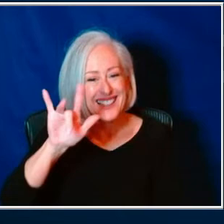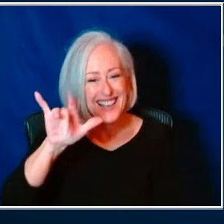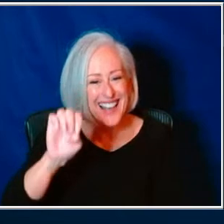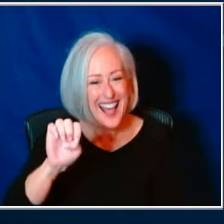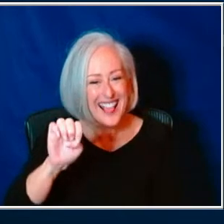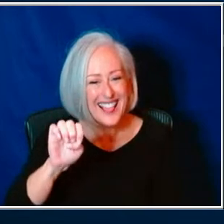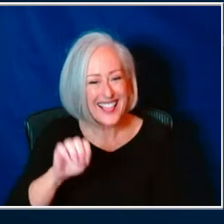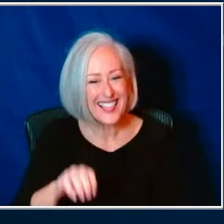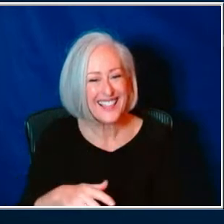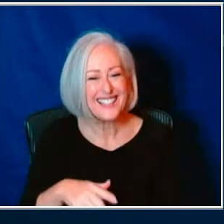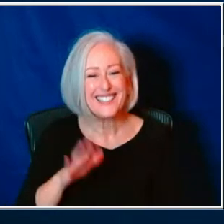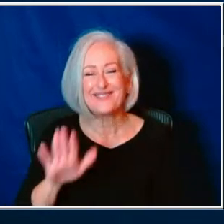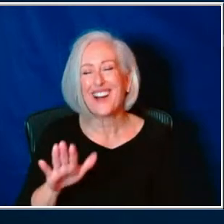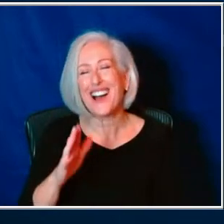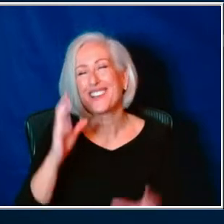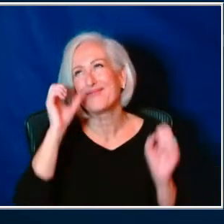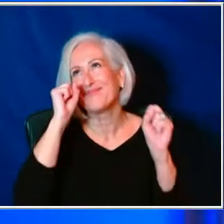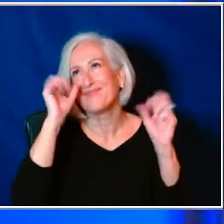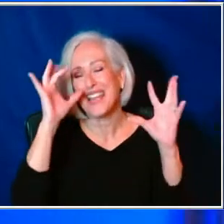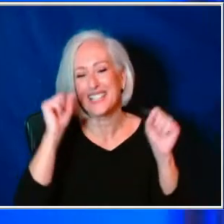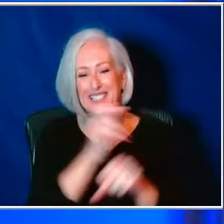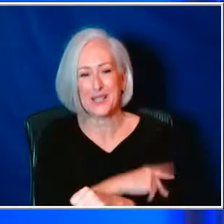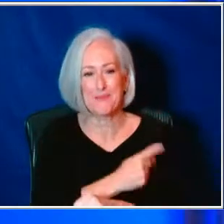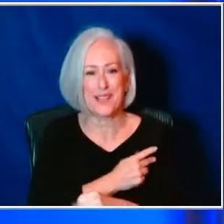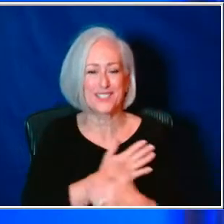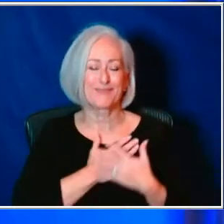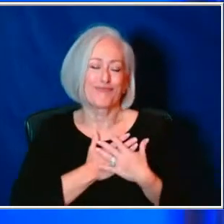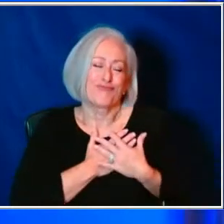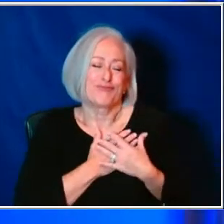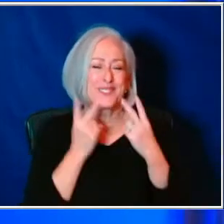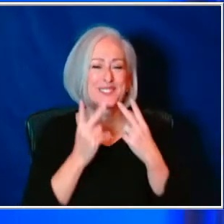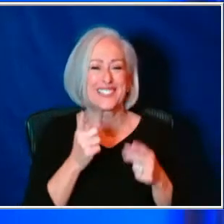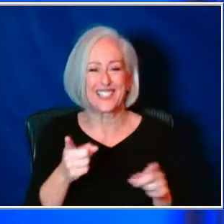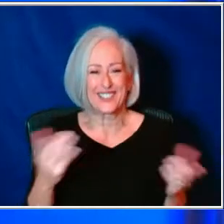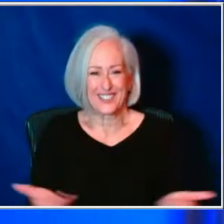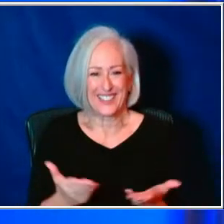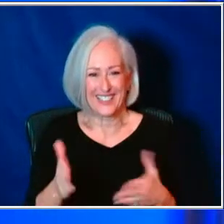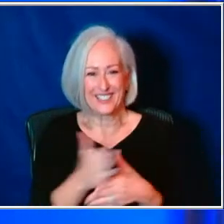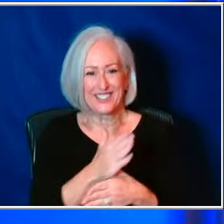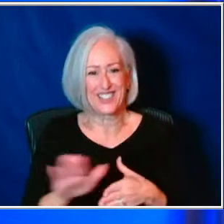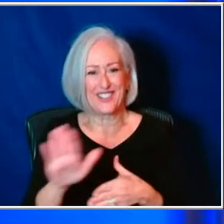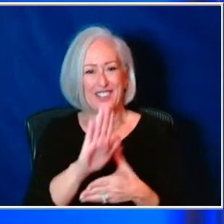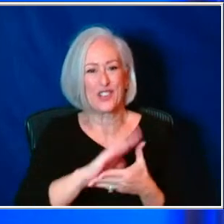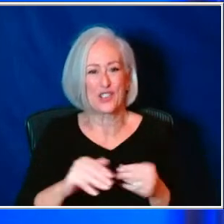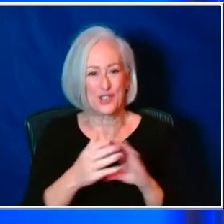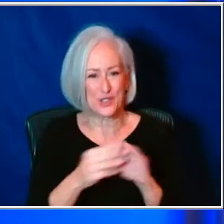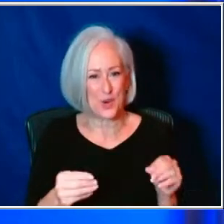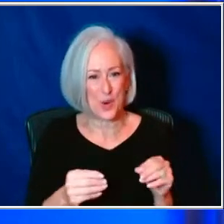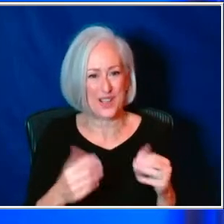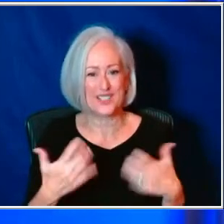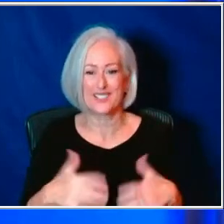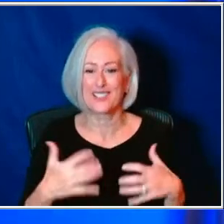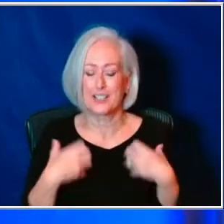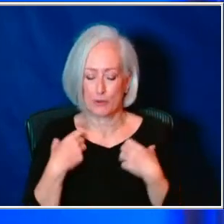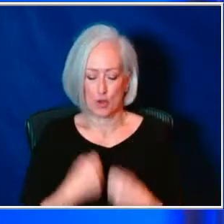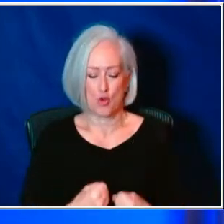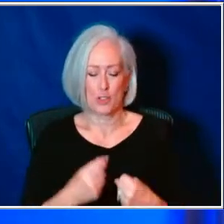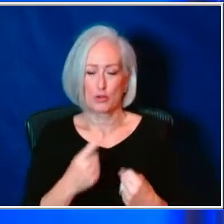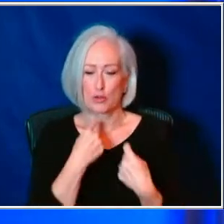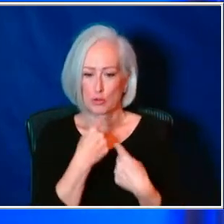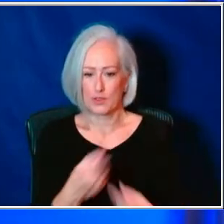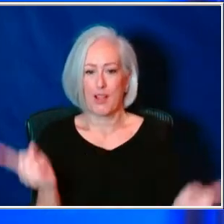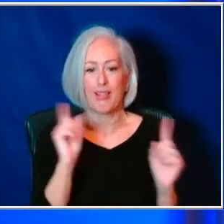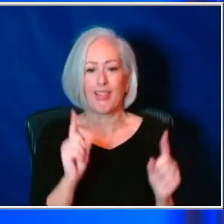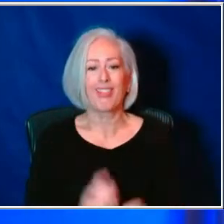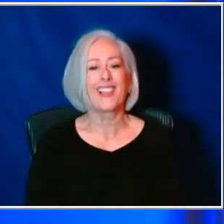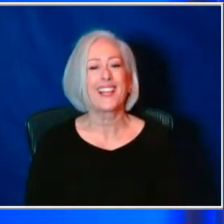most amazing patients, and it warms my heart to see her here sharing her story. It's very courageous and brave of her. So yes, she is